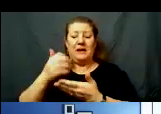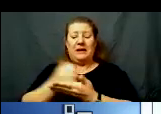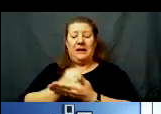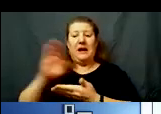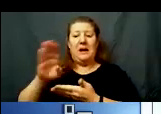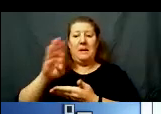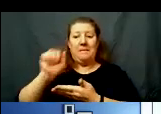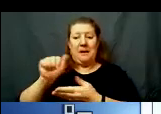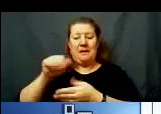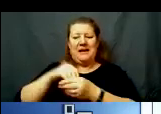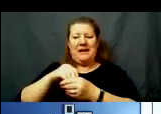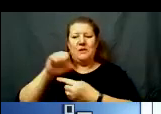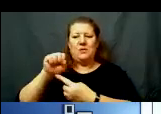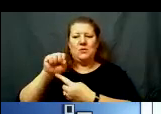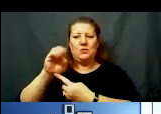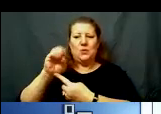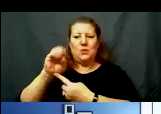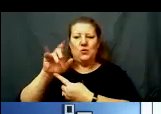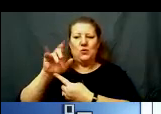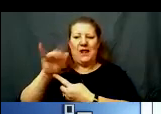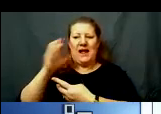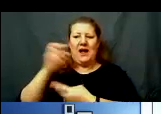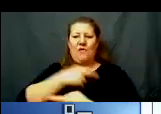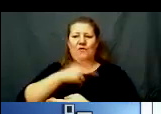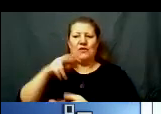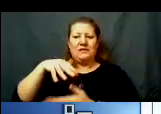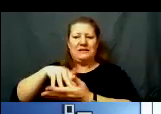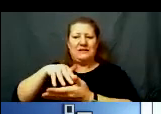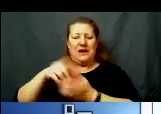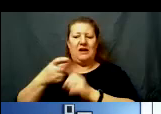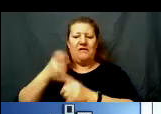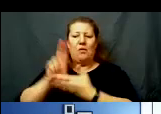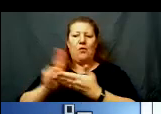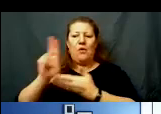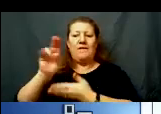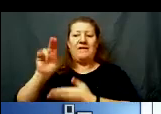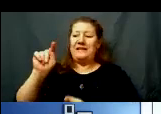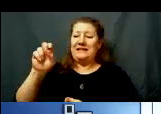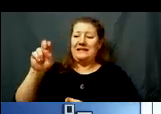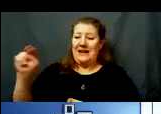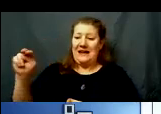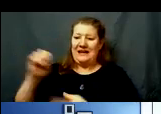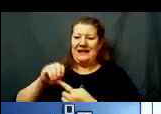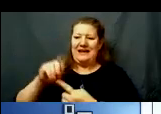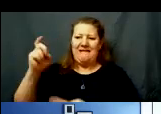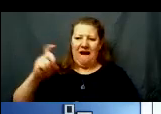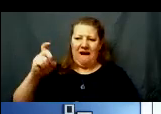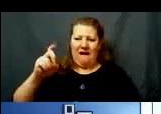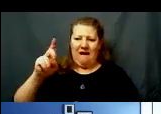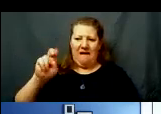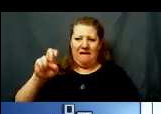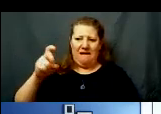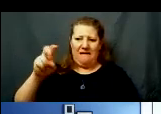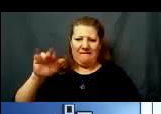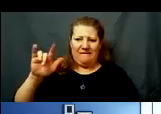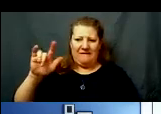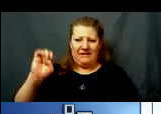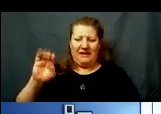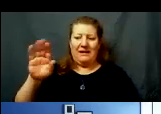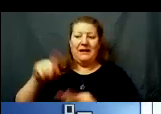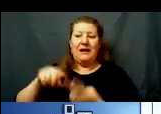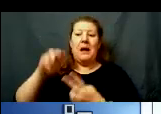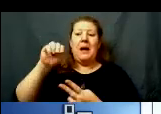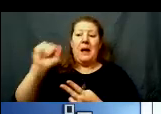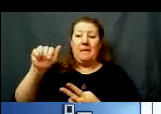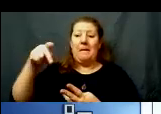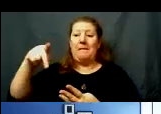in Sociology and Religious Studies from the University of Tennessee in Knoxville, and his MA and